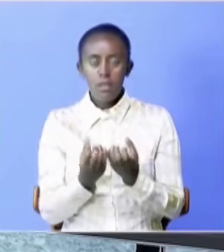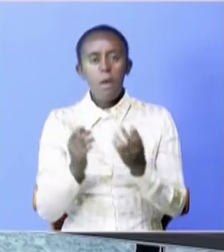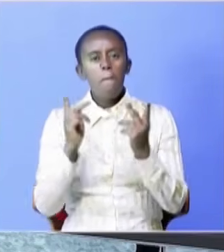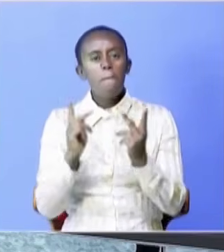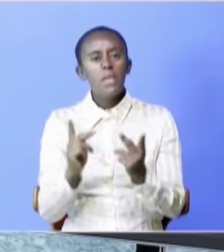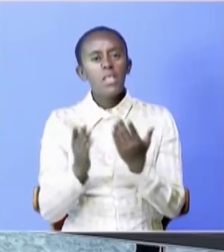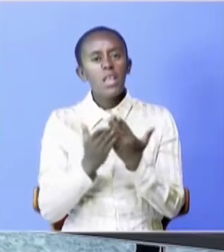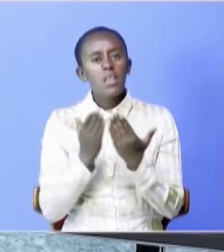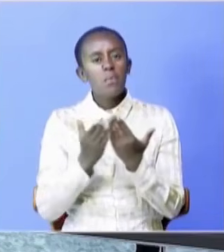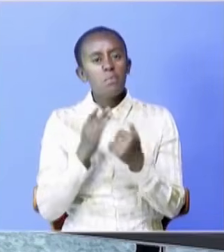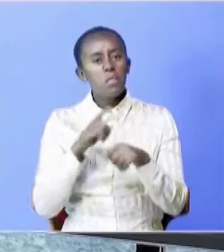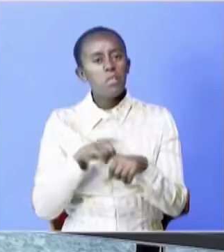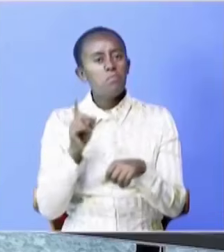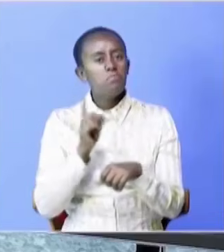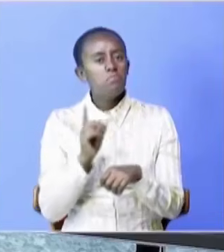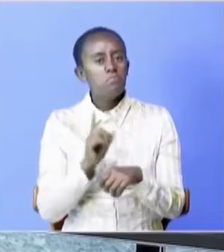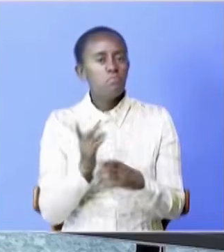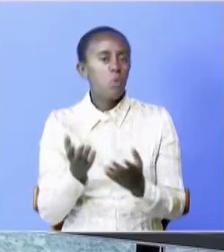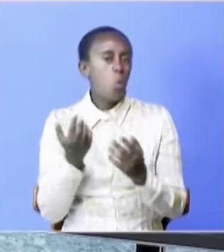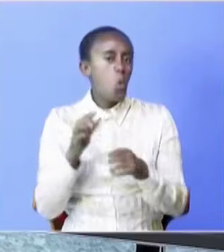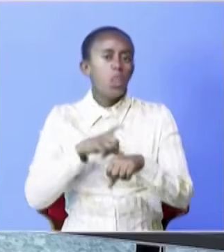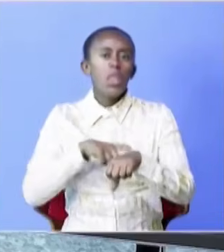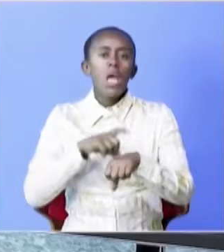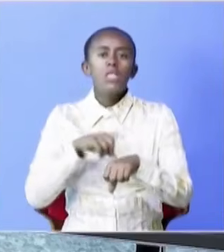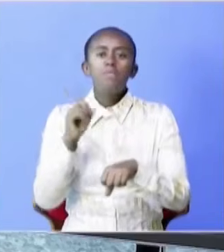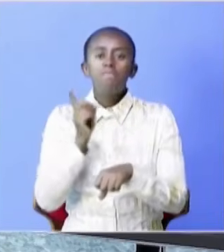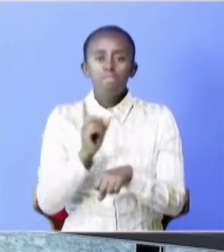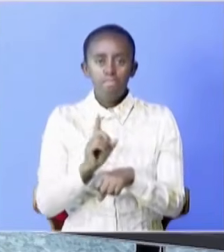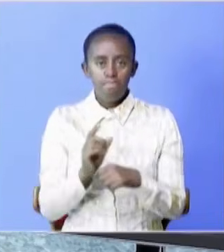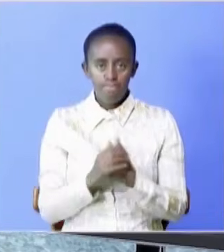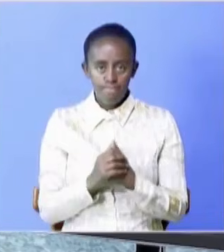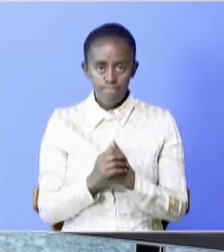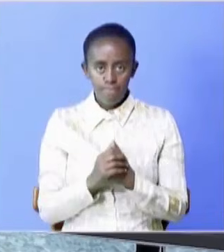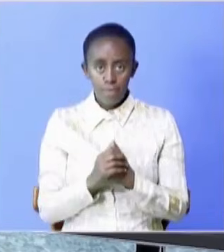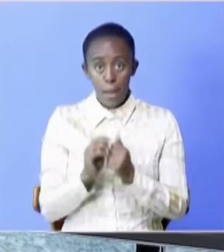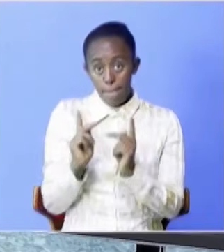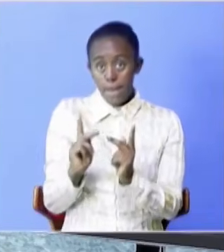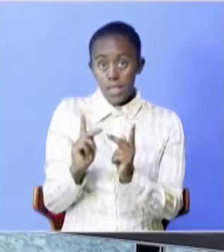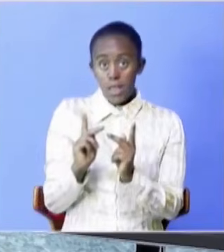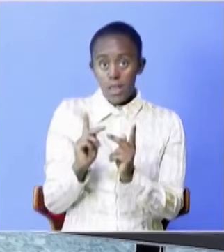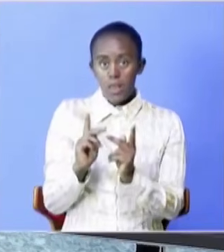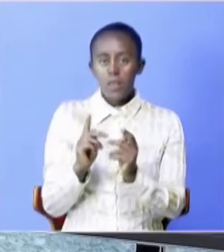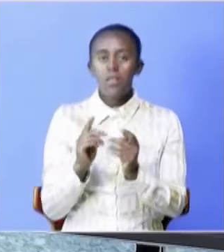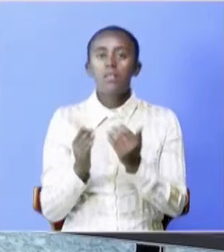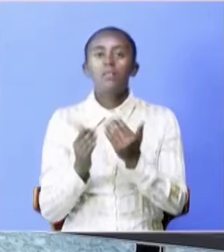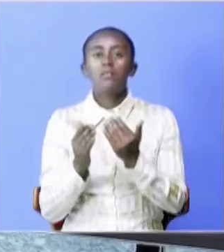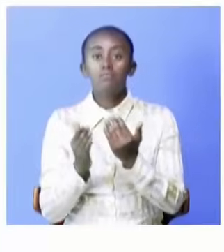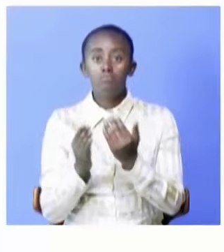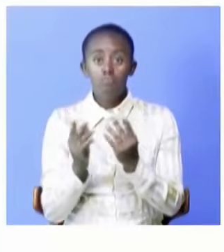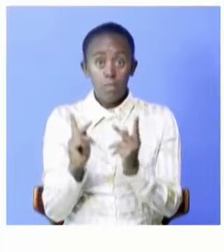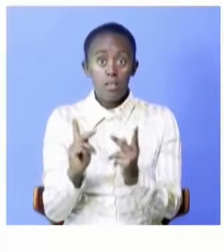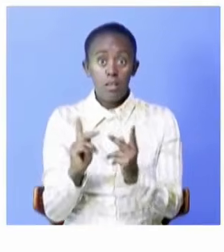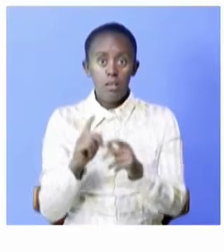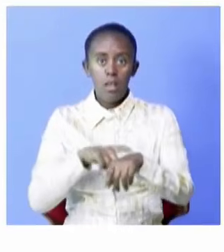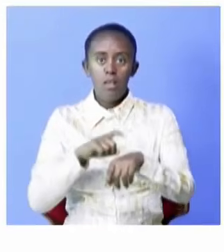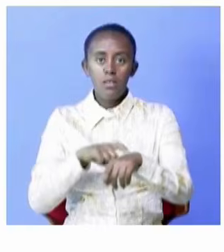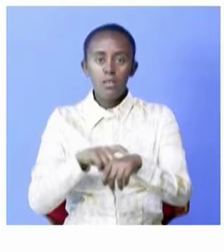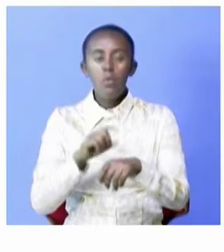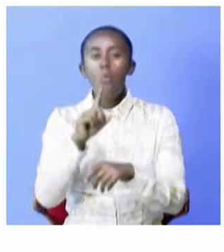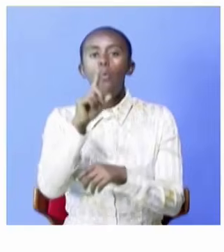present tense? Or what is a tense? So in this case, the present tense is one of